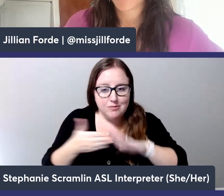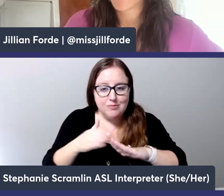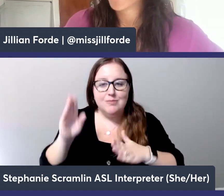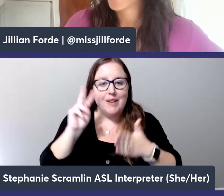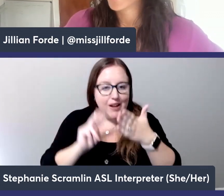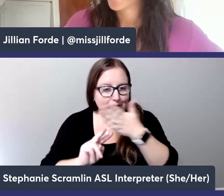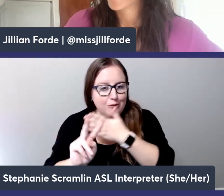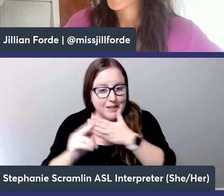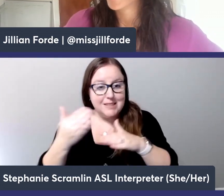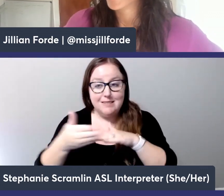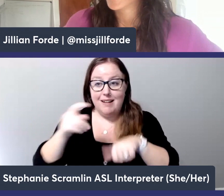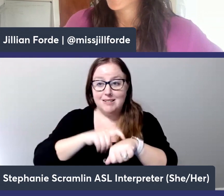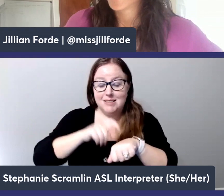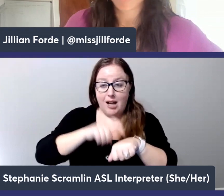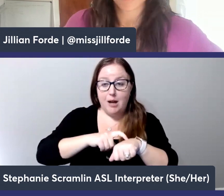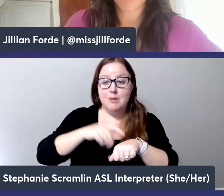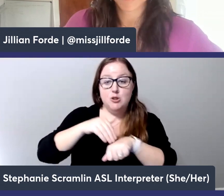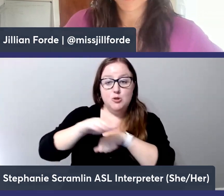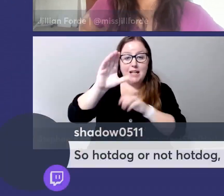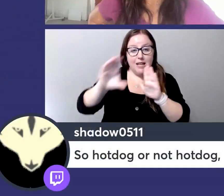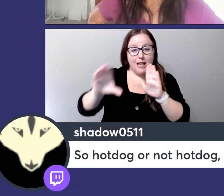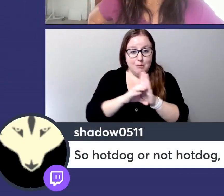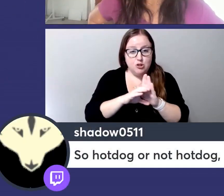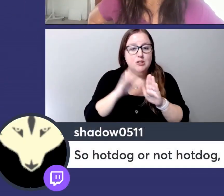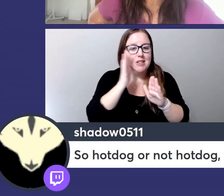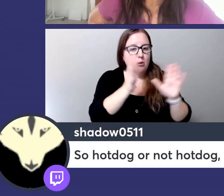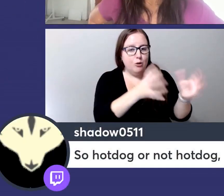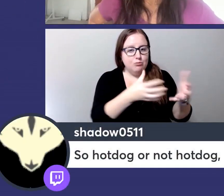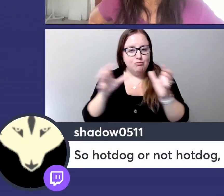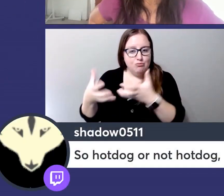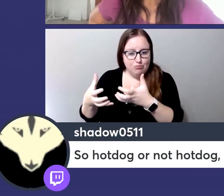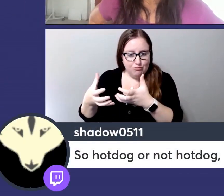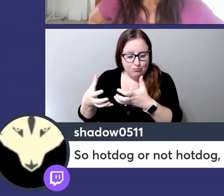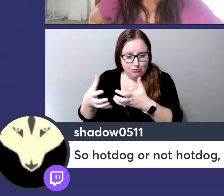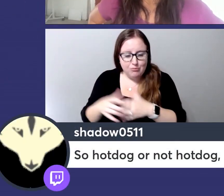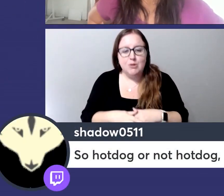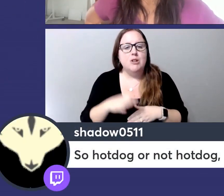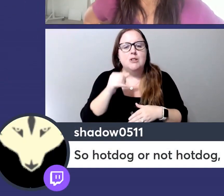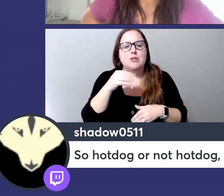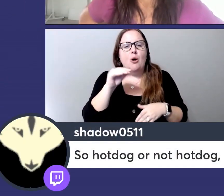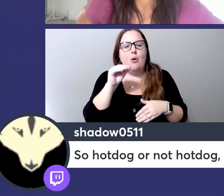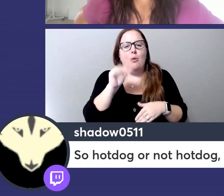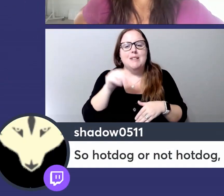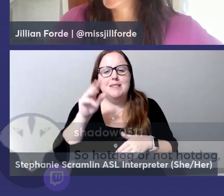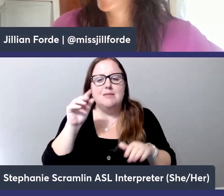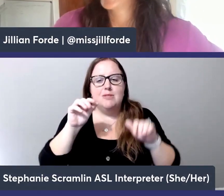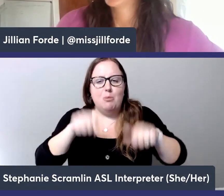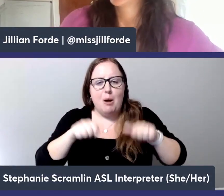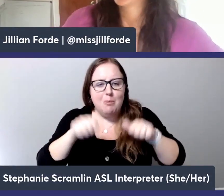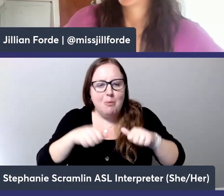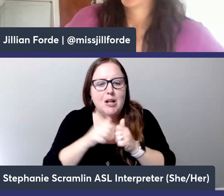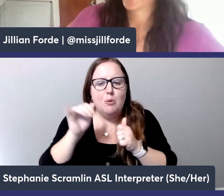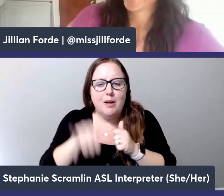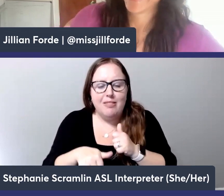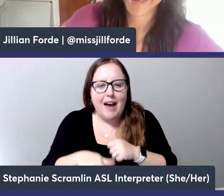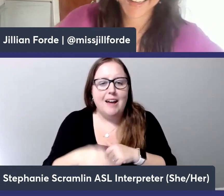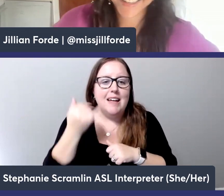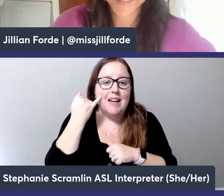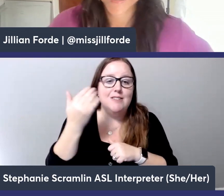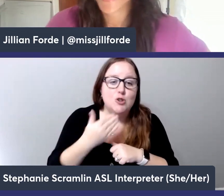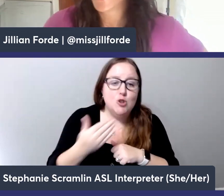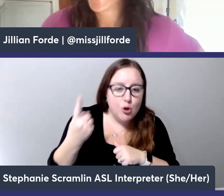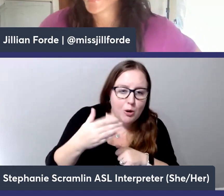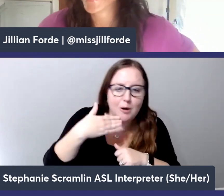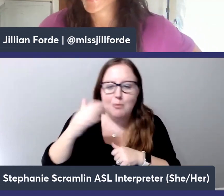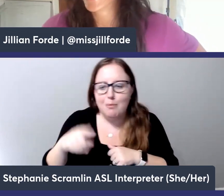you send it images, it will return you back the class label, that what is the probability that it's a good one or it is a bad one, and so on and so